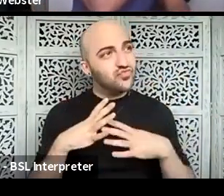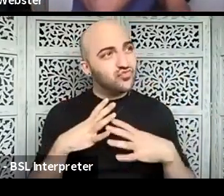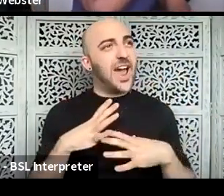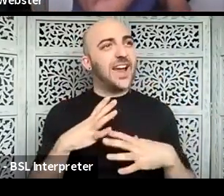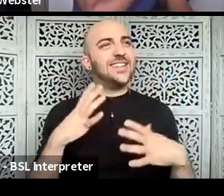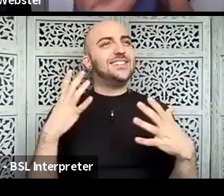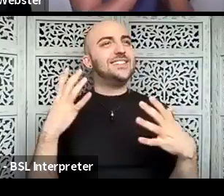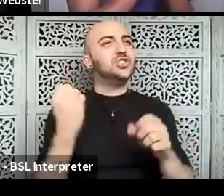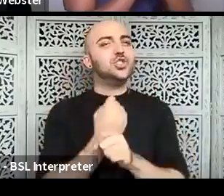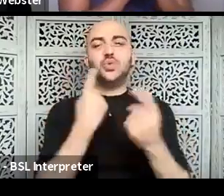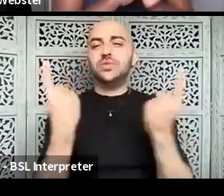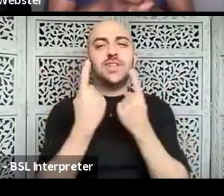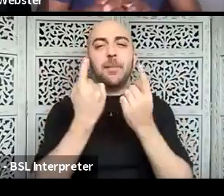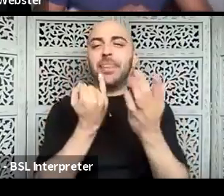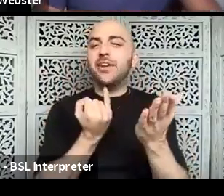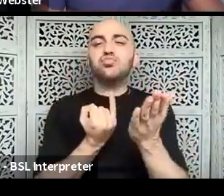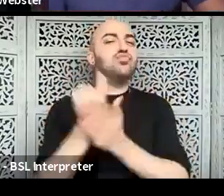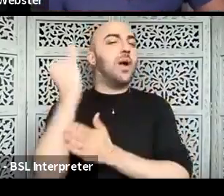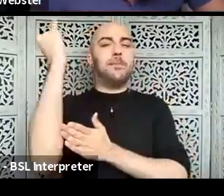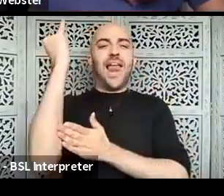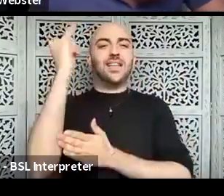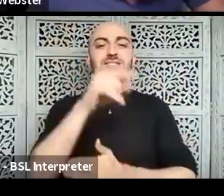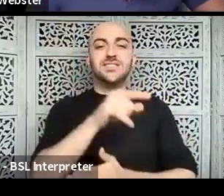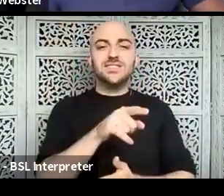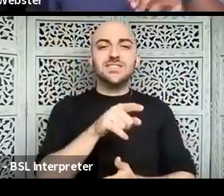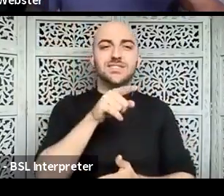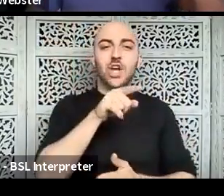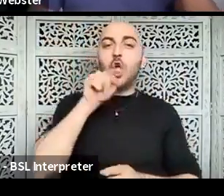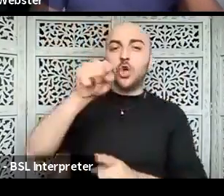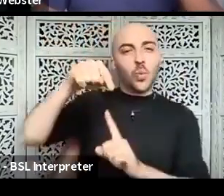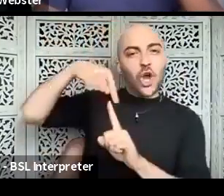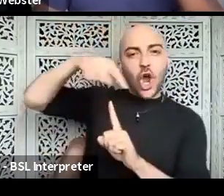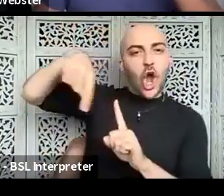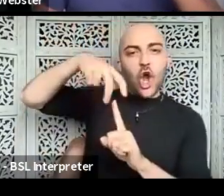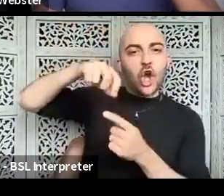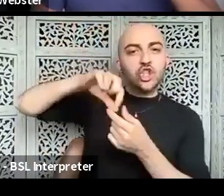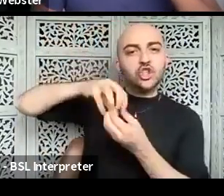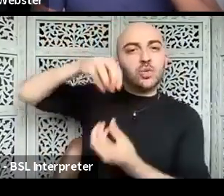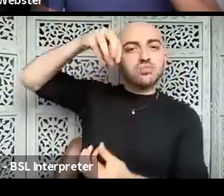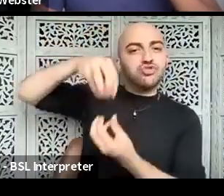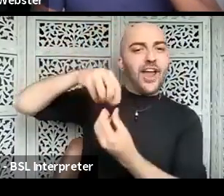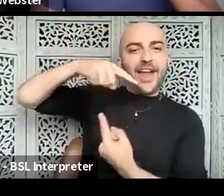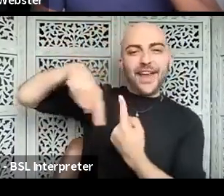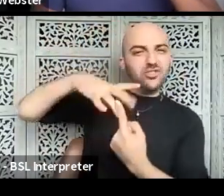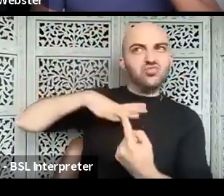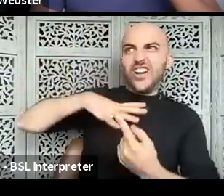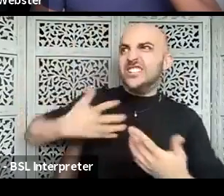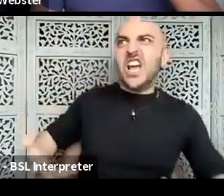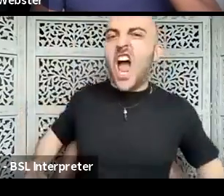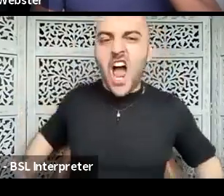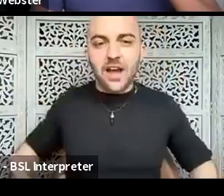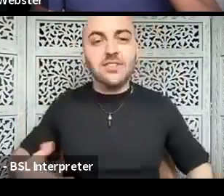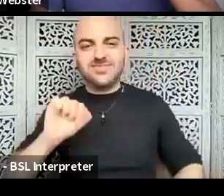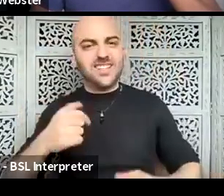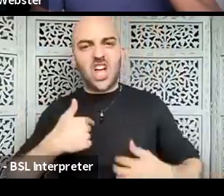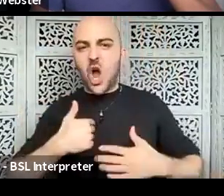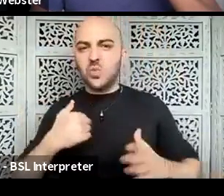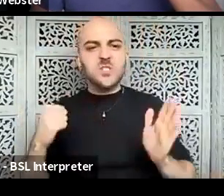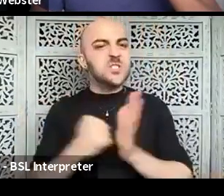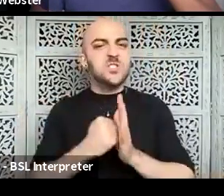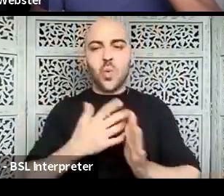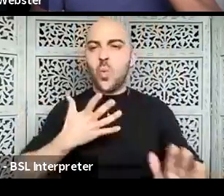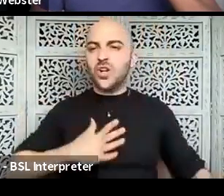rebellious. Yeah, you were a coiled spring. I was raring for the moment and opportunity to bitch on a